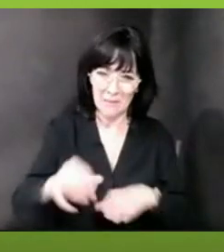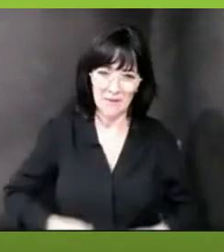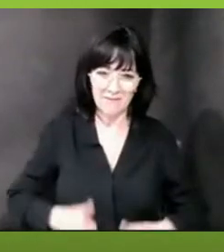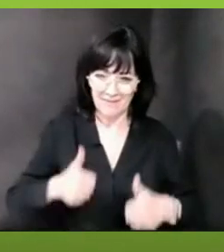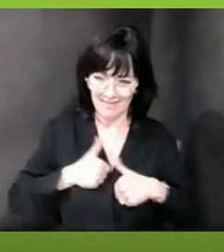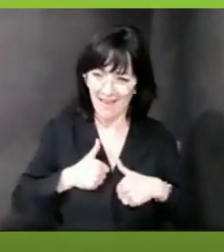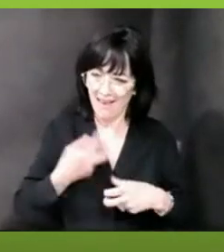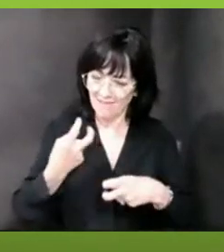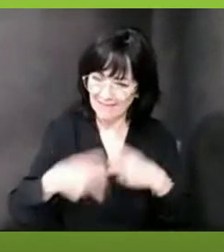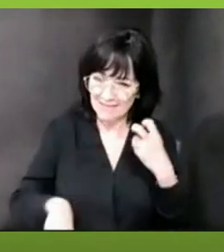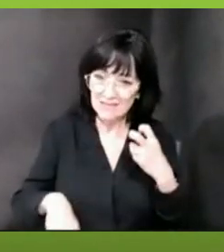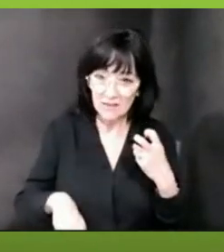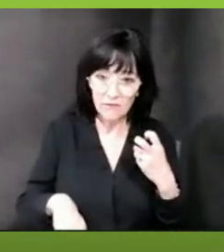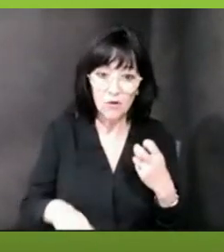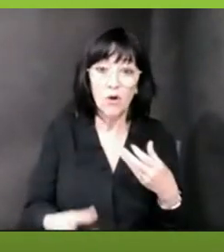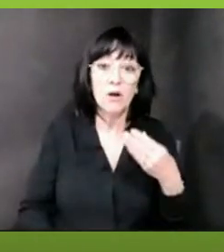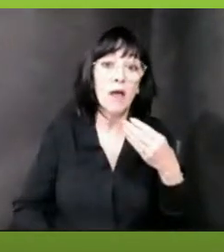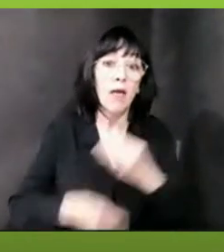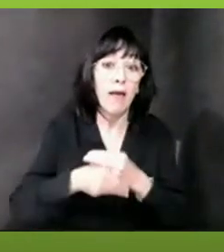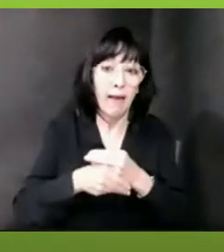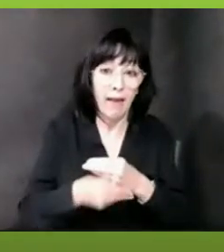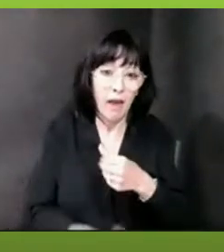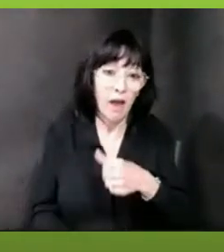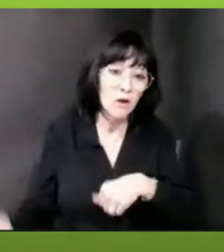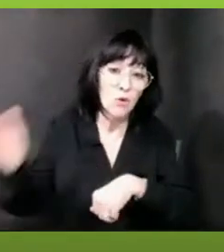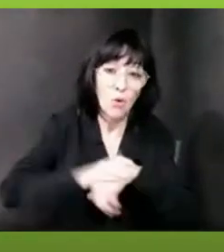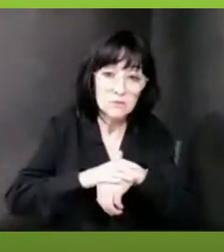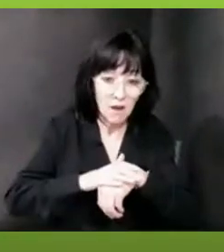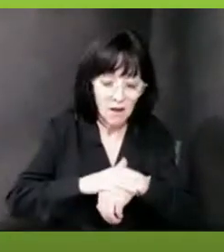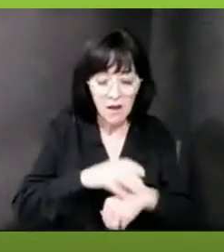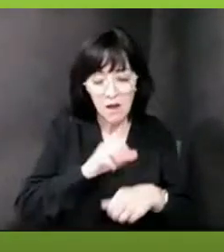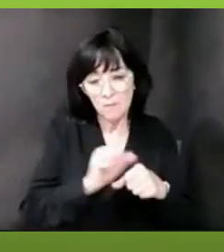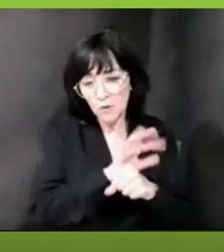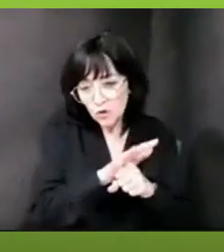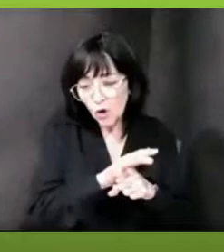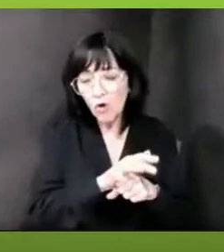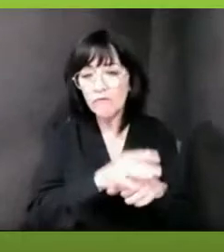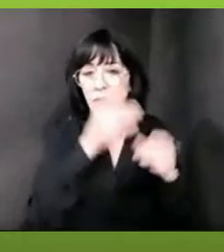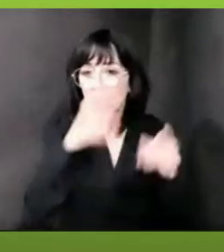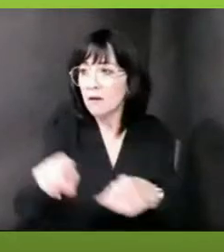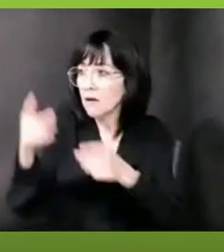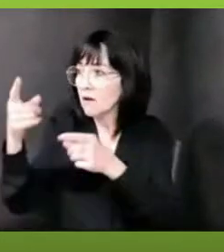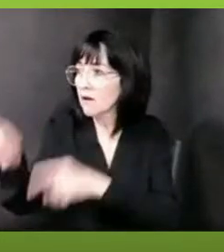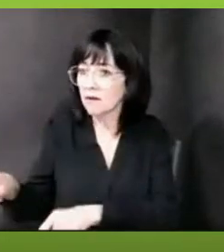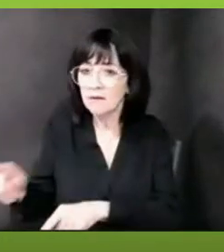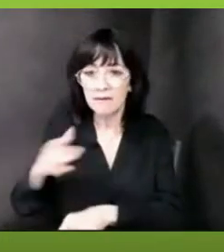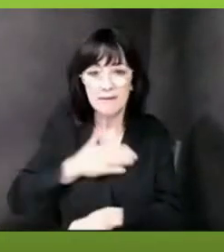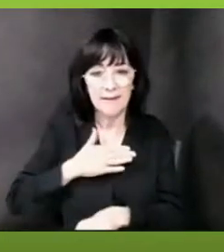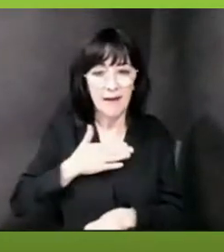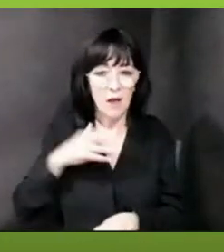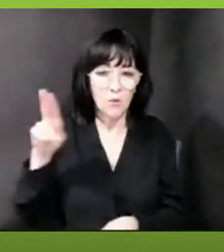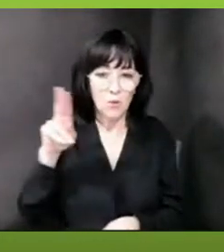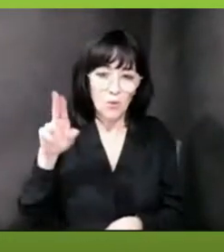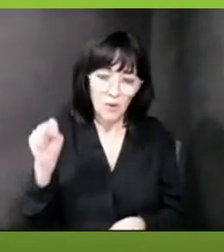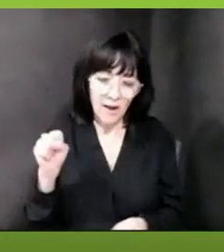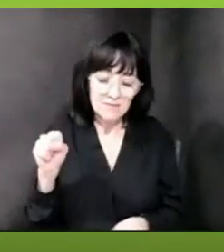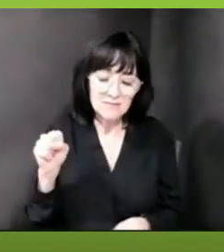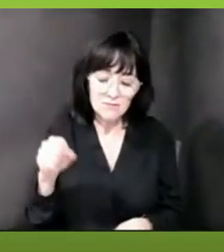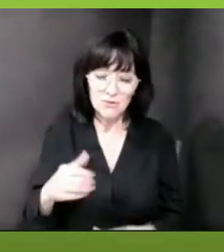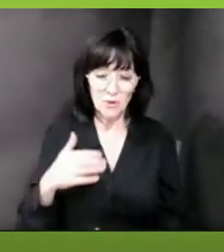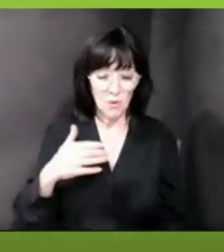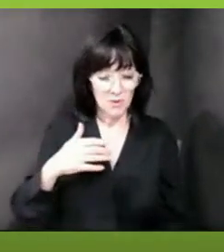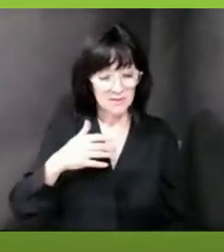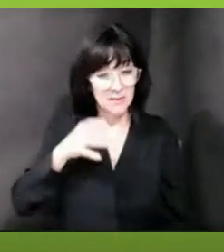happening in our communities and our country. So we want to, as parents, try our best to be open to what